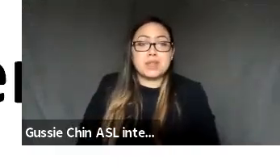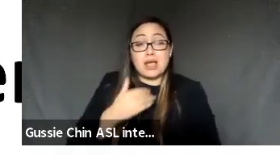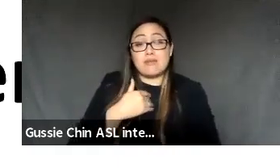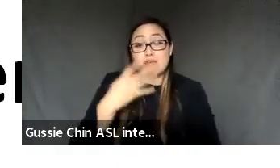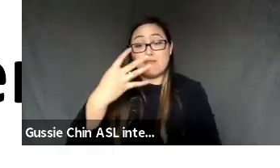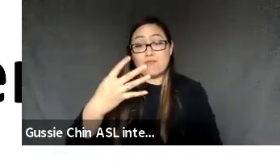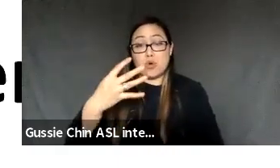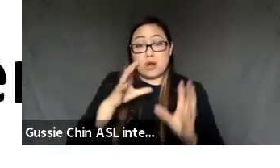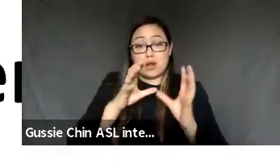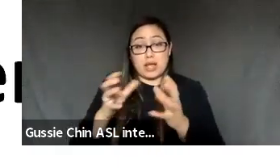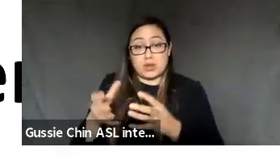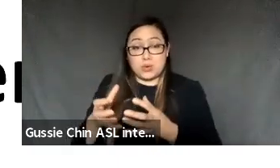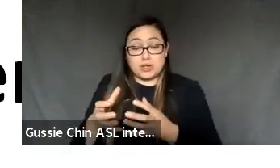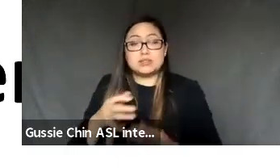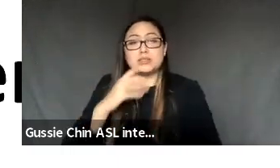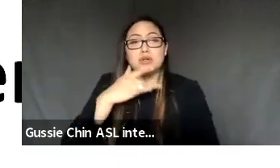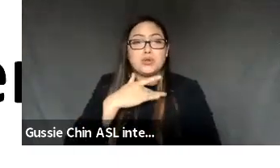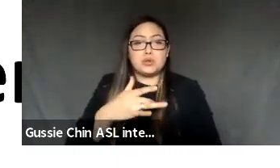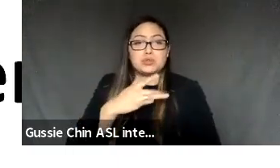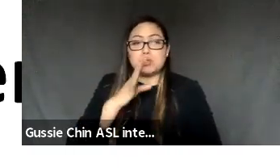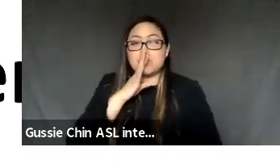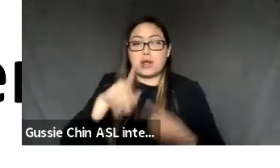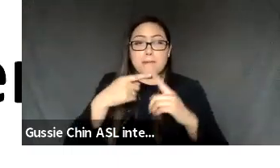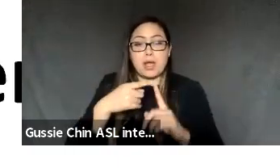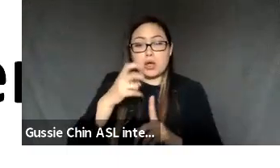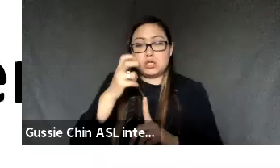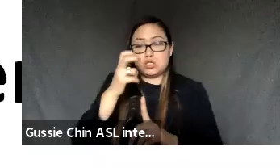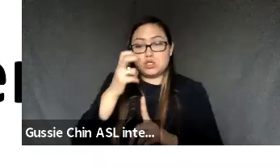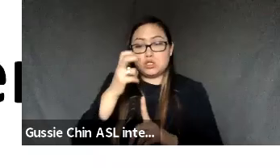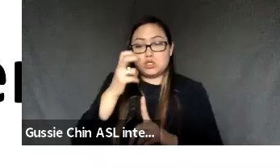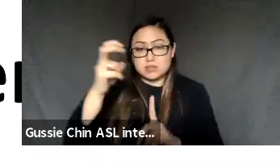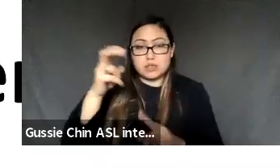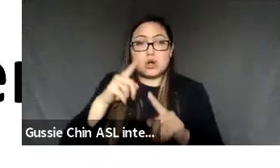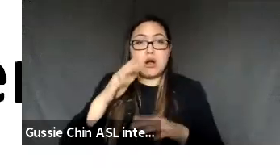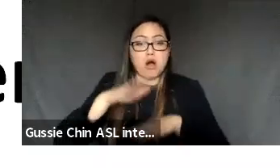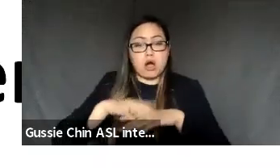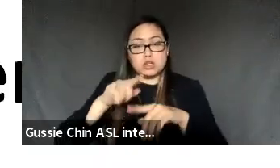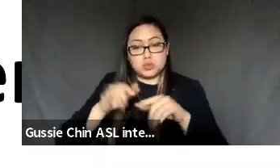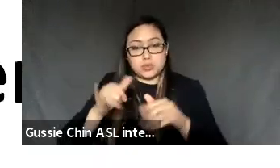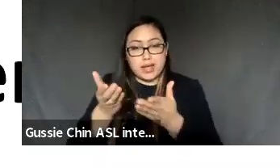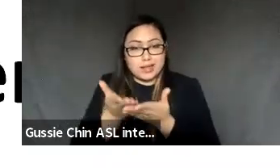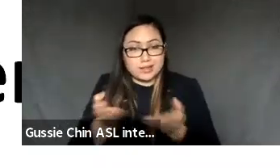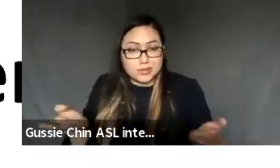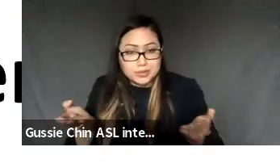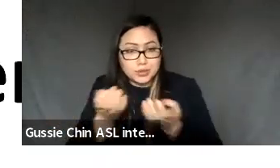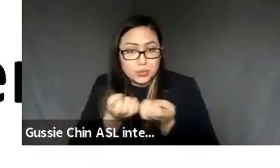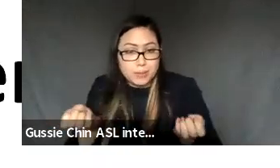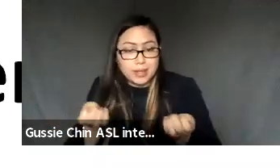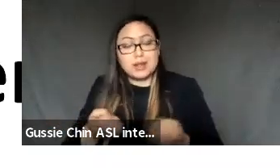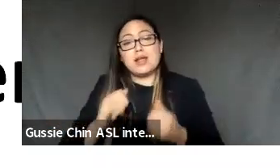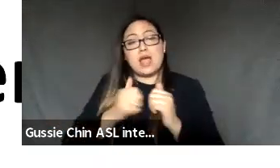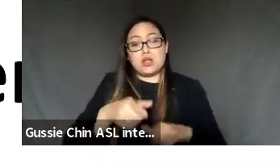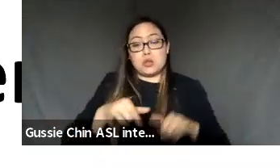categories, they usually are addressing transfer onto a piece of equipment, how you remain in your wheelchair on a piece